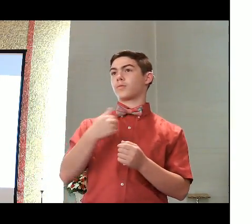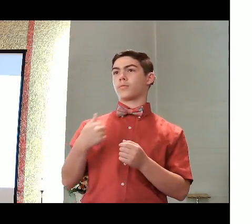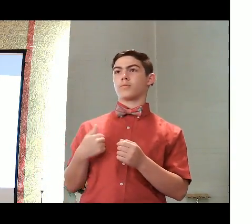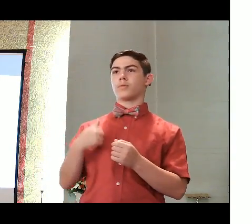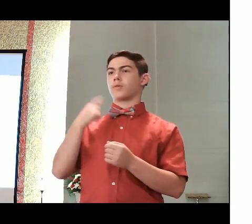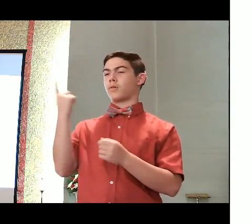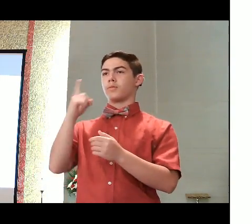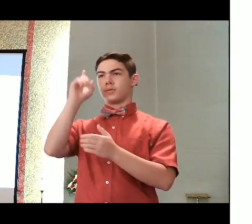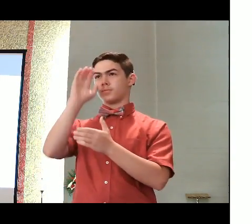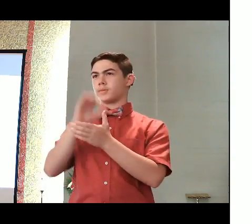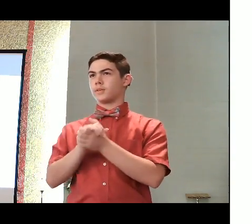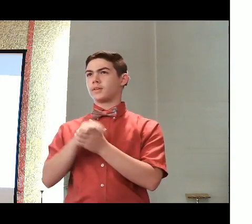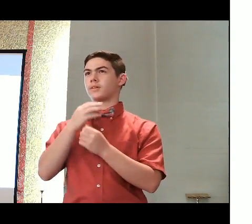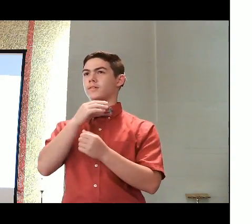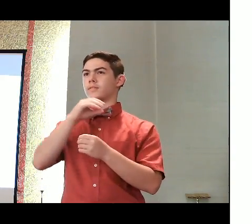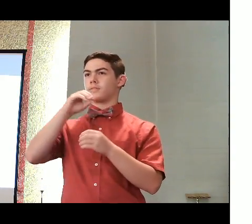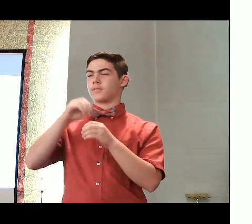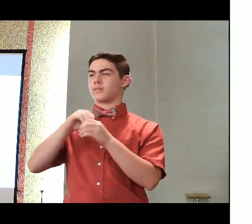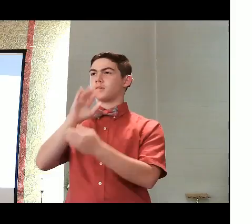Use and embolden them, Father.